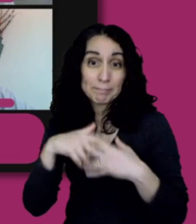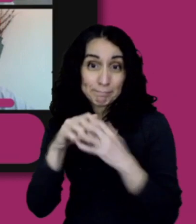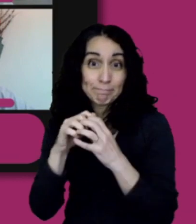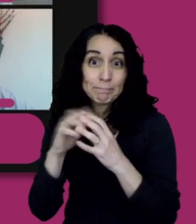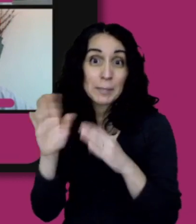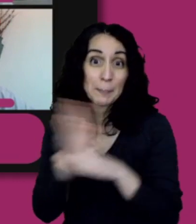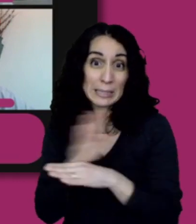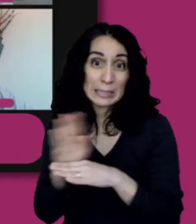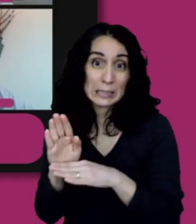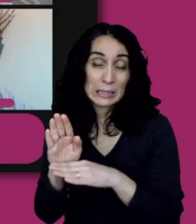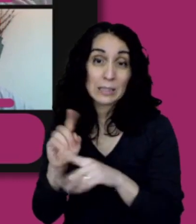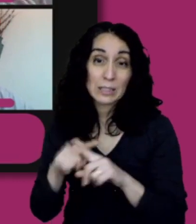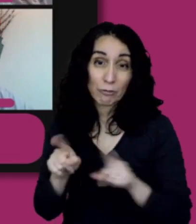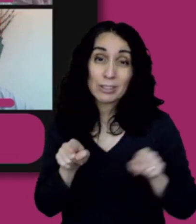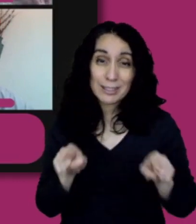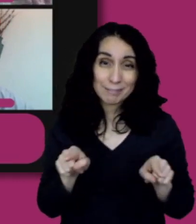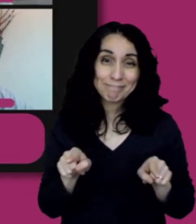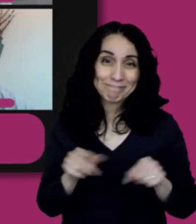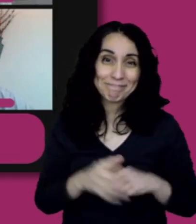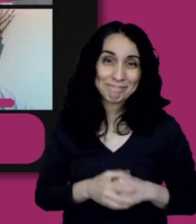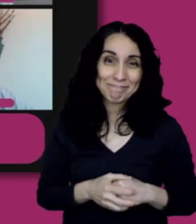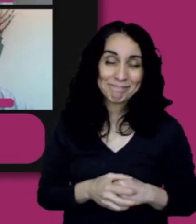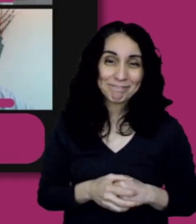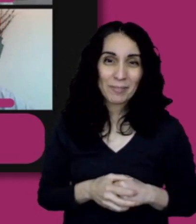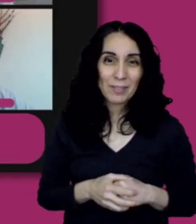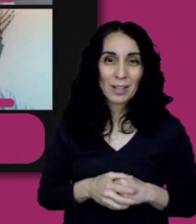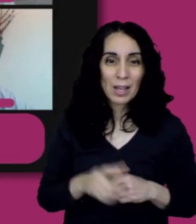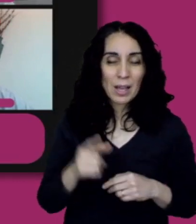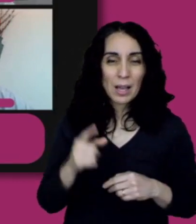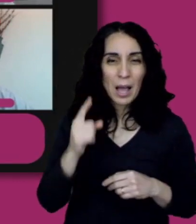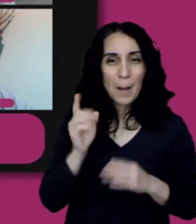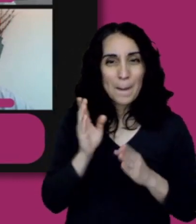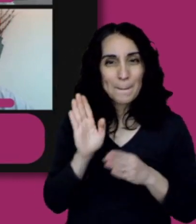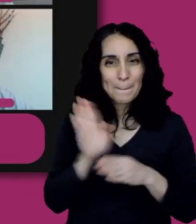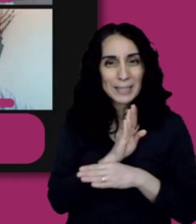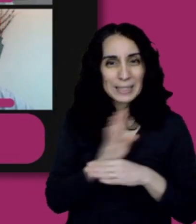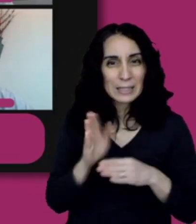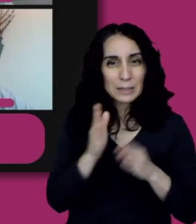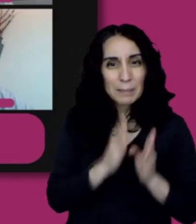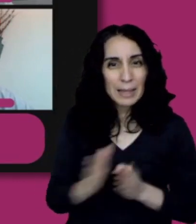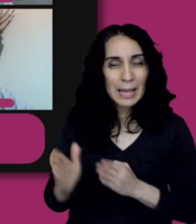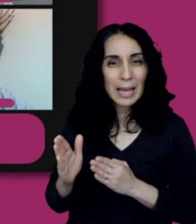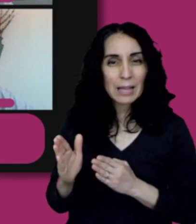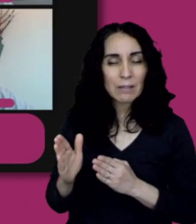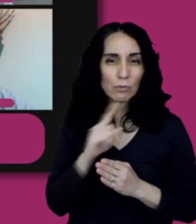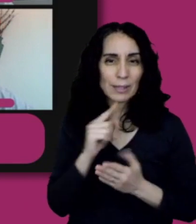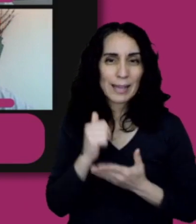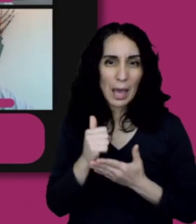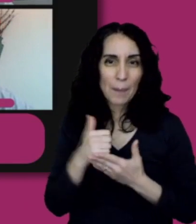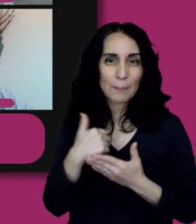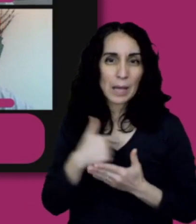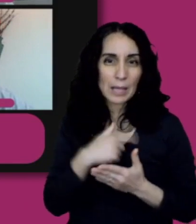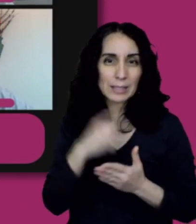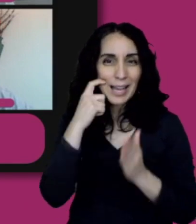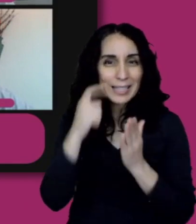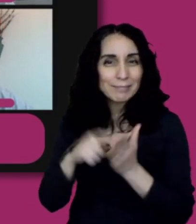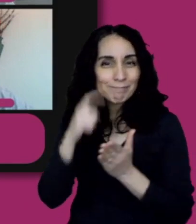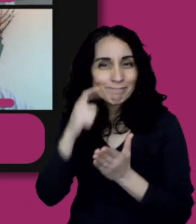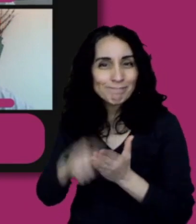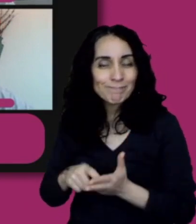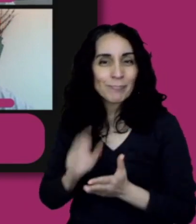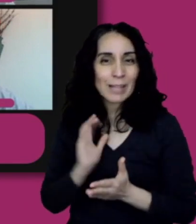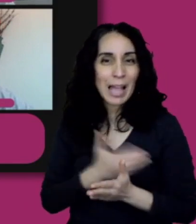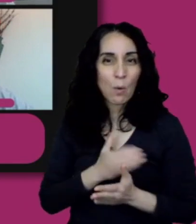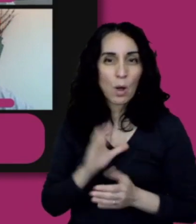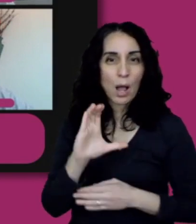business. You know, it's the difference between being a product or being a company. Because a business plan, I know for us, it helped us